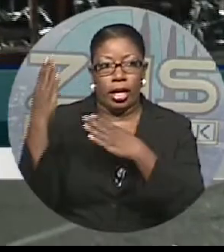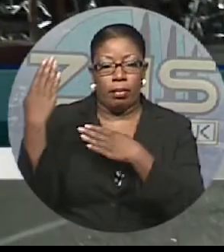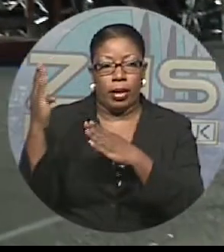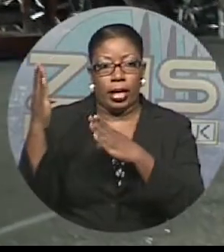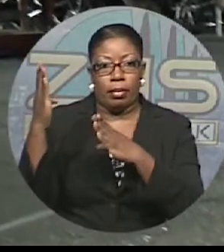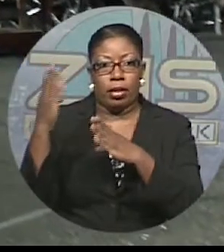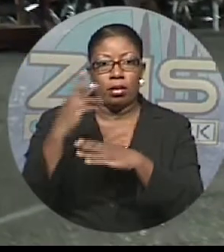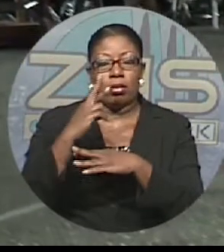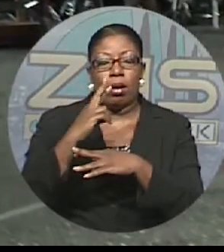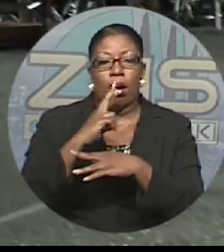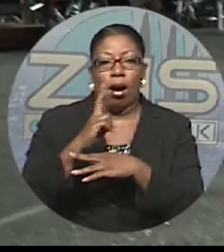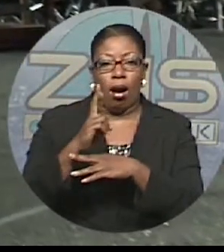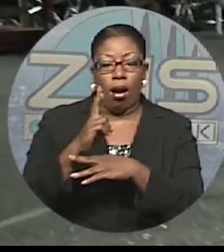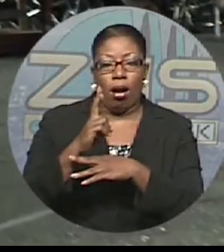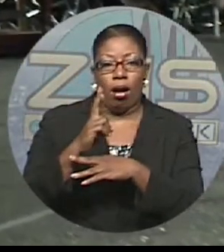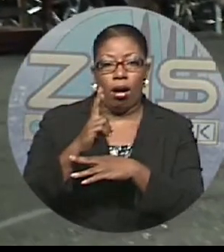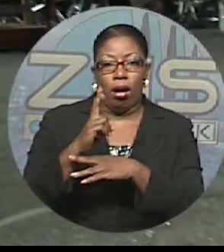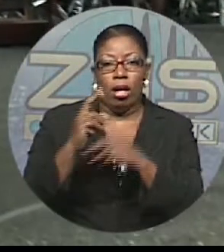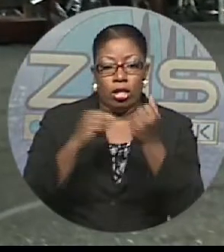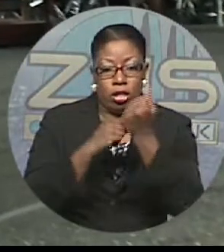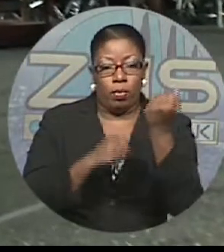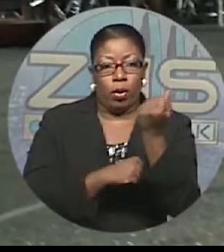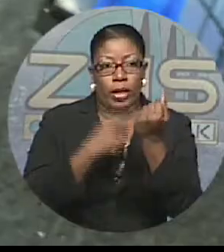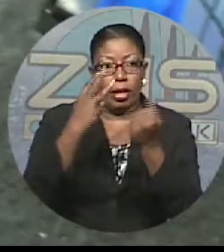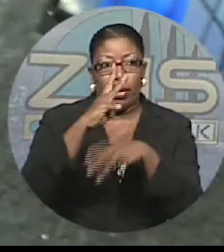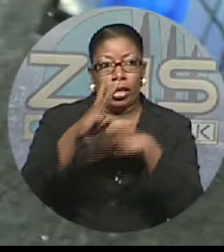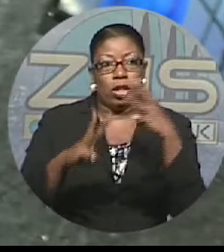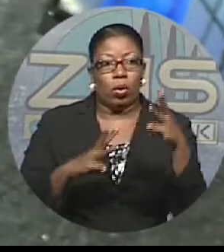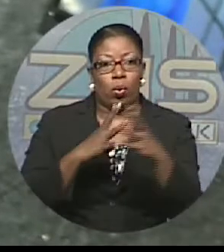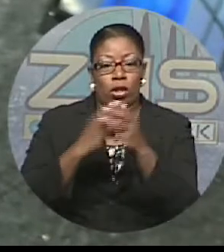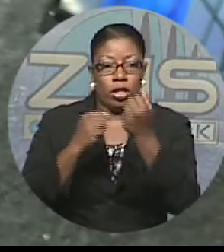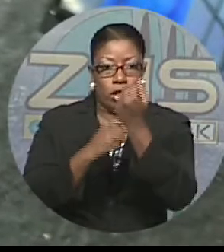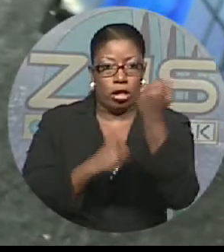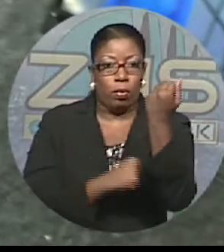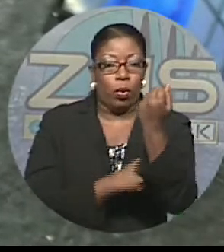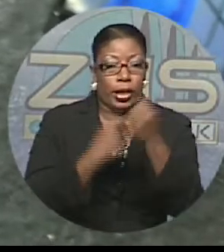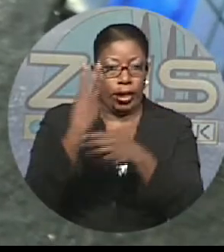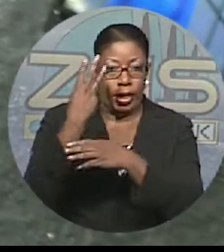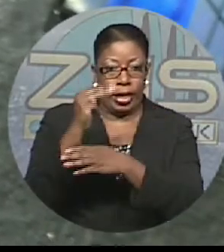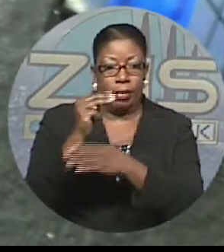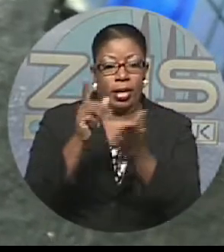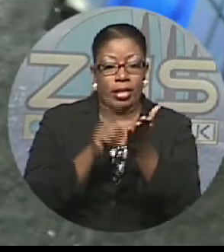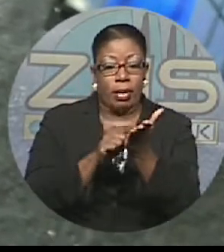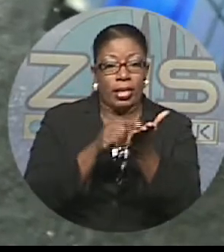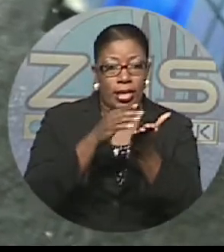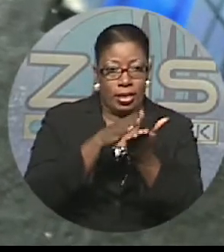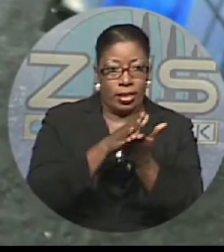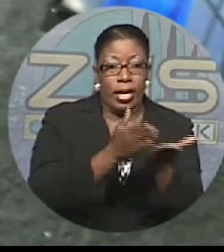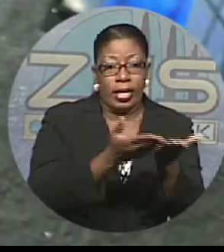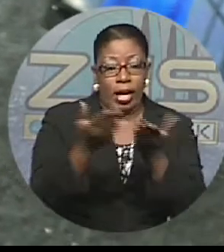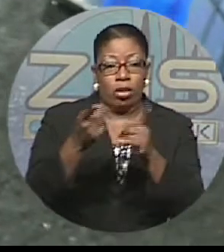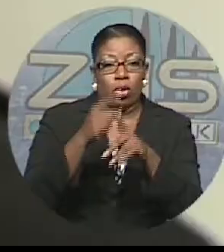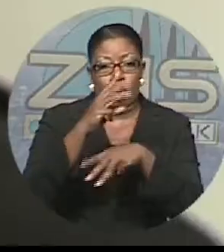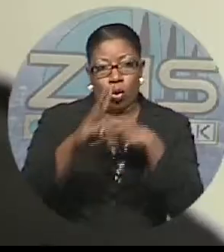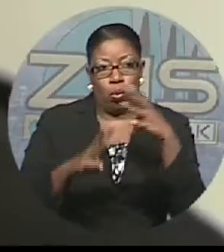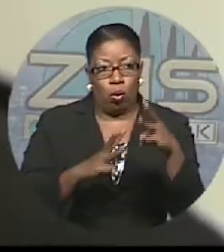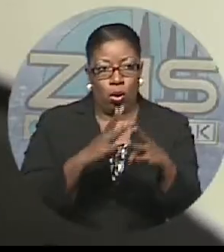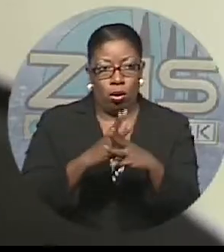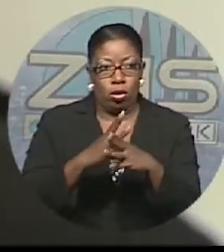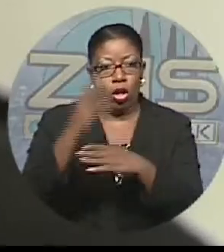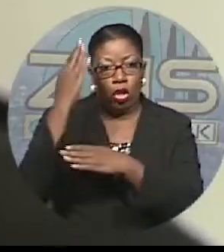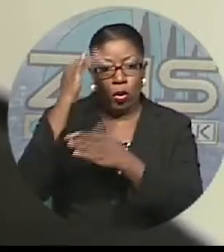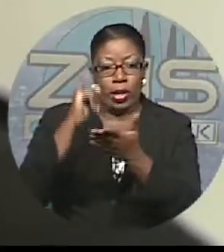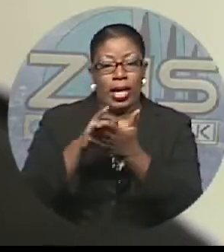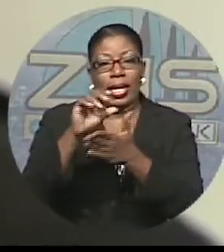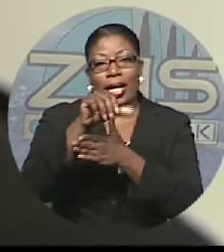are supporting him, but the world is supporting him. And he has a message that he's taken around the world, and I think that that's important for us, knowing that, again,